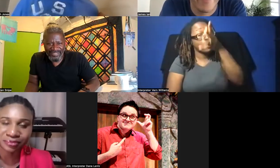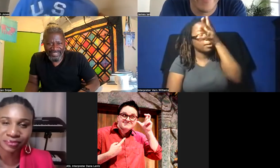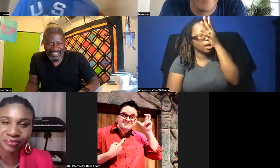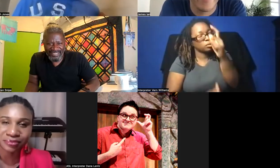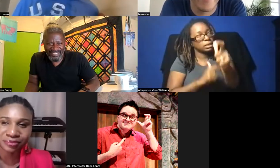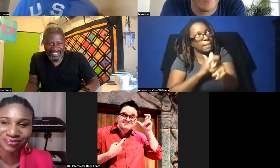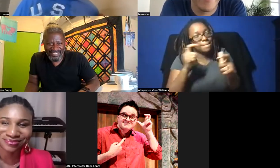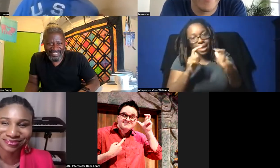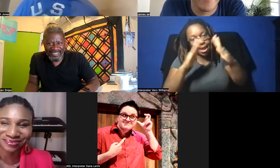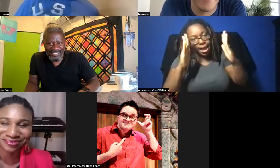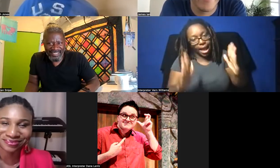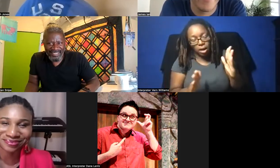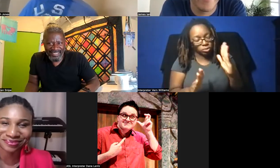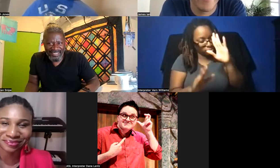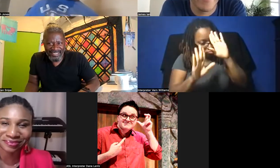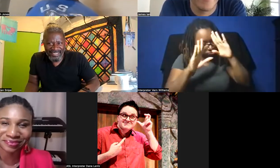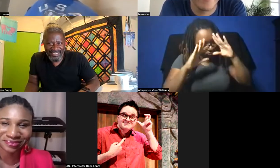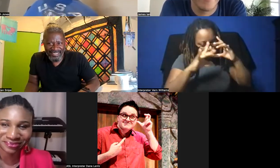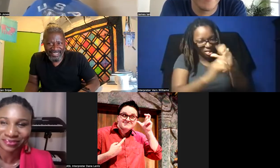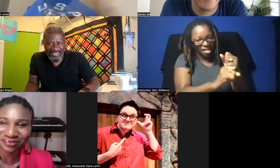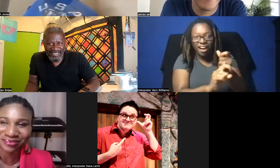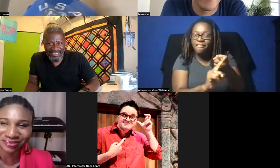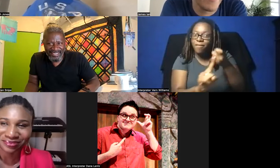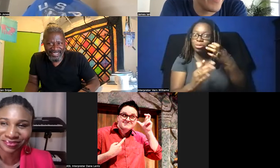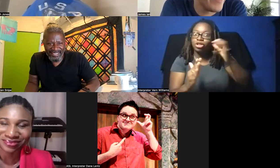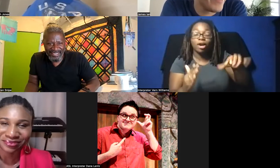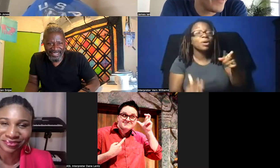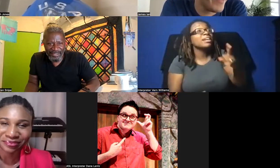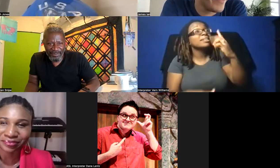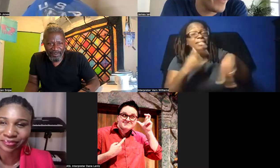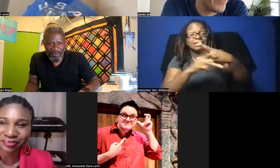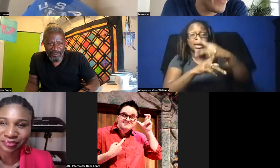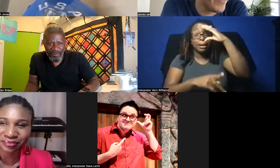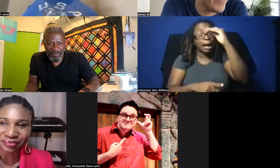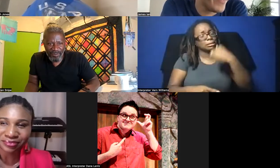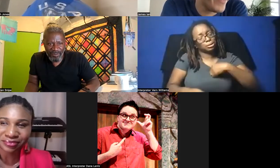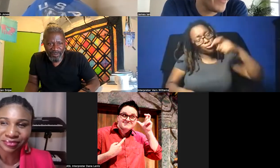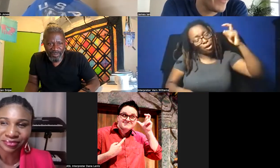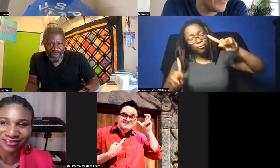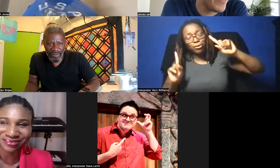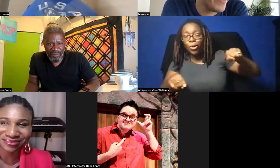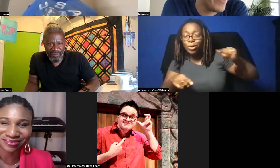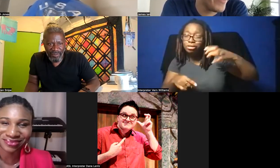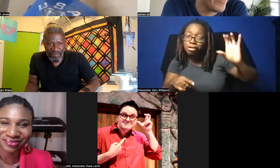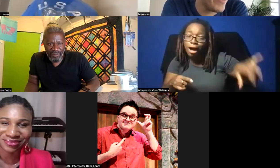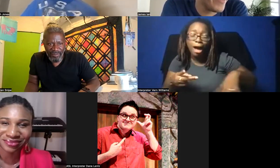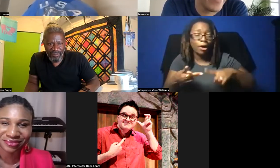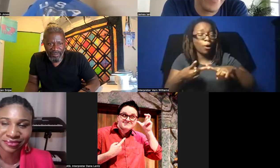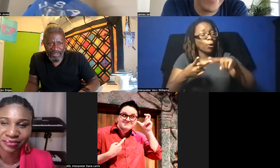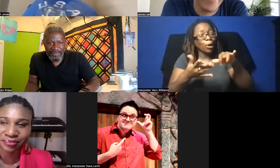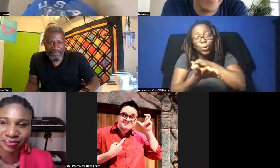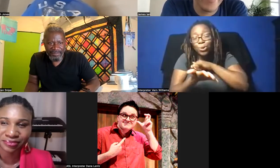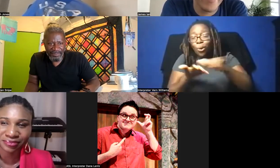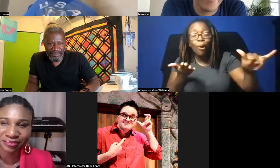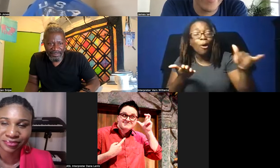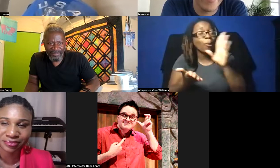I was born, he from Chicago. He was one of those dudes that would go to Chicago, go to New York, and just follow a bunch